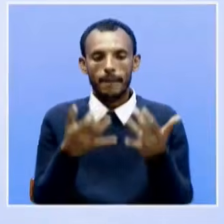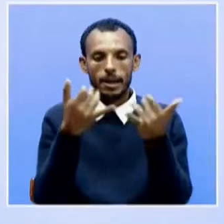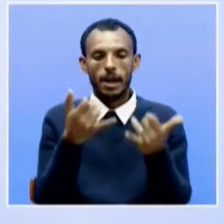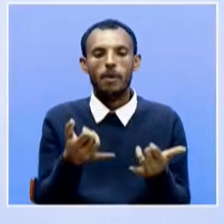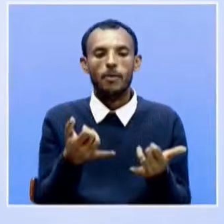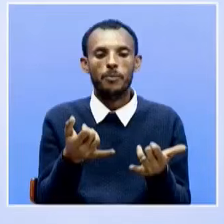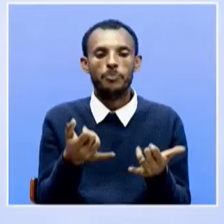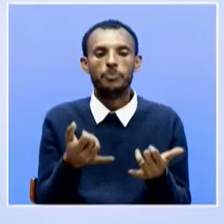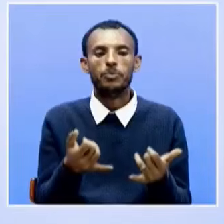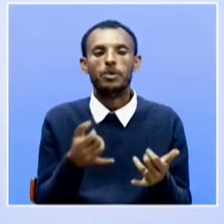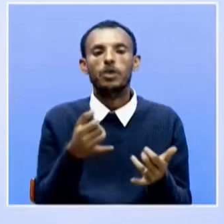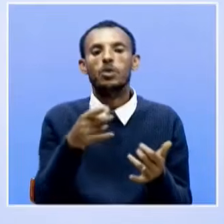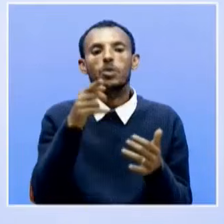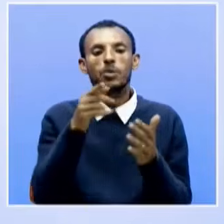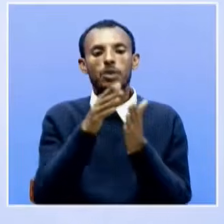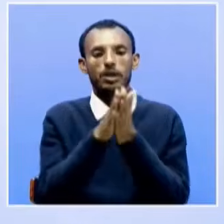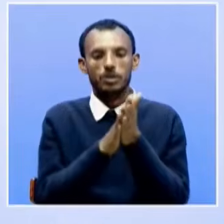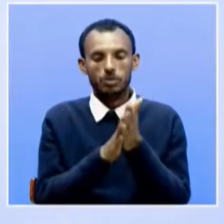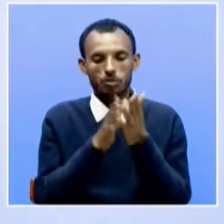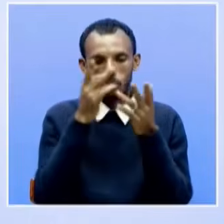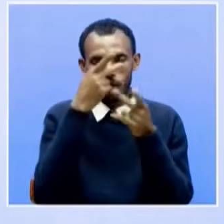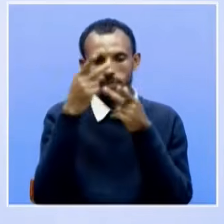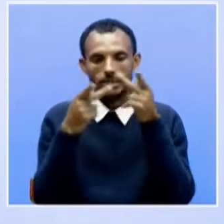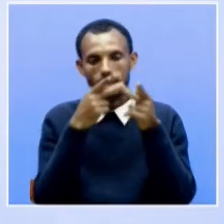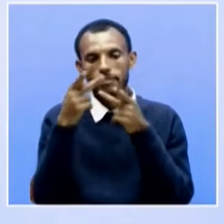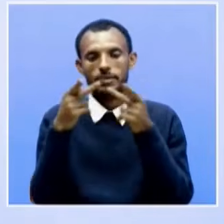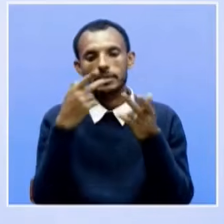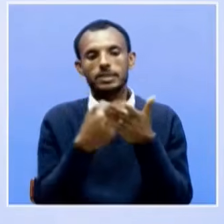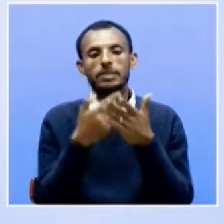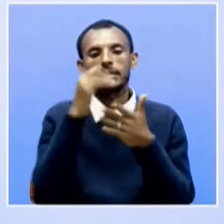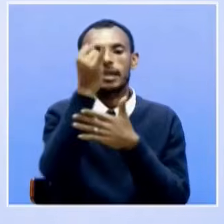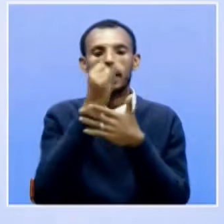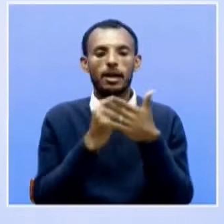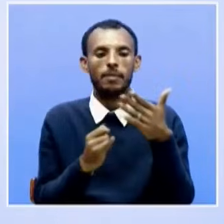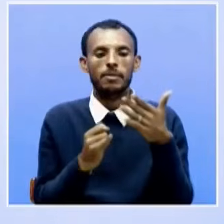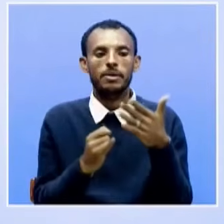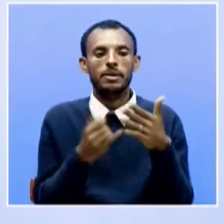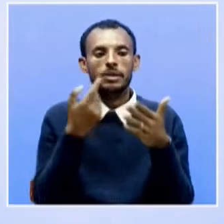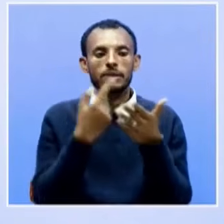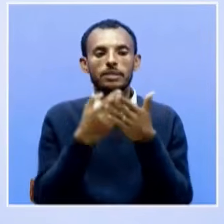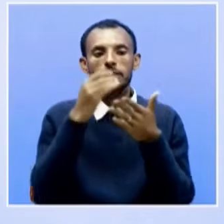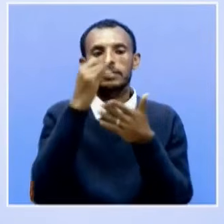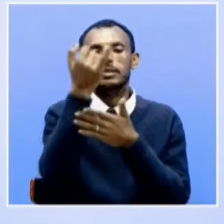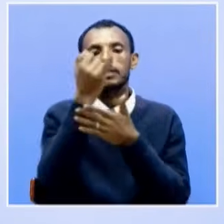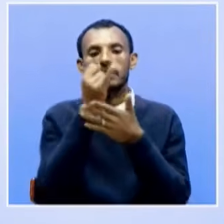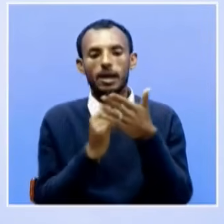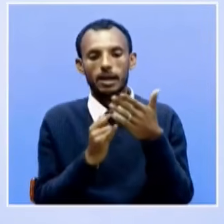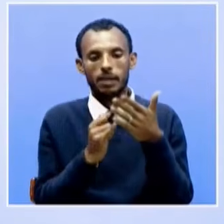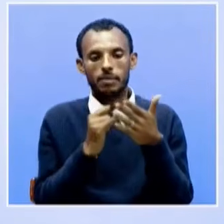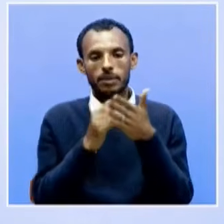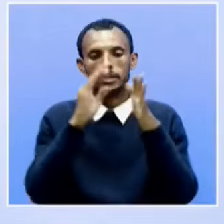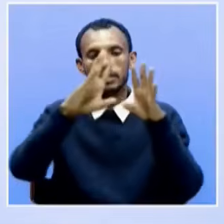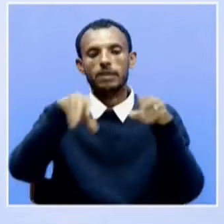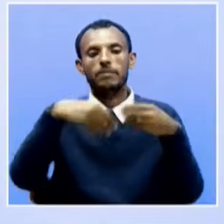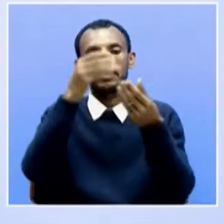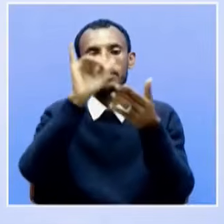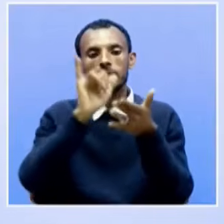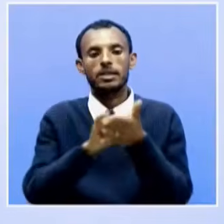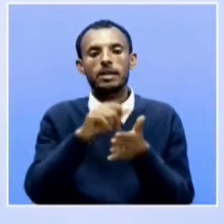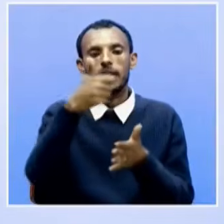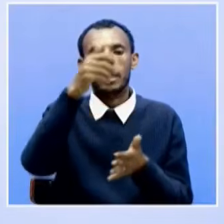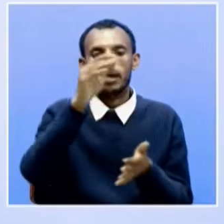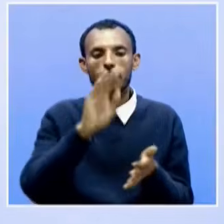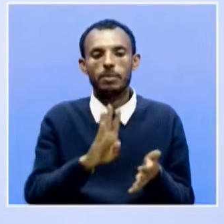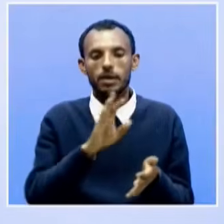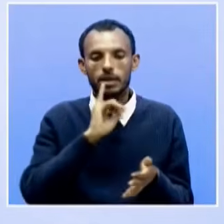Now, you need to observe this diagram. In this diagram, it's given that AB